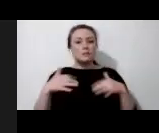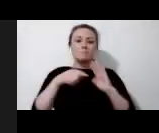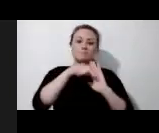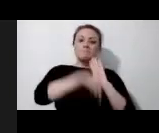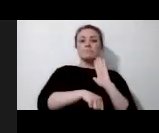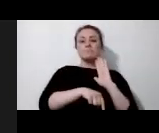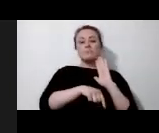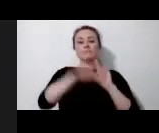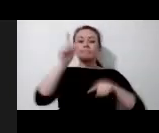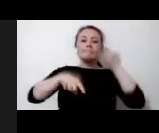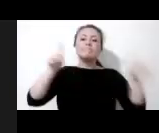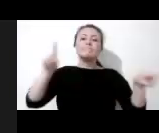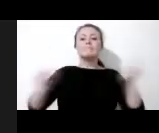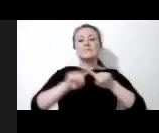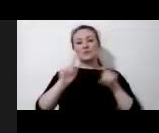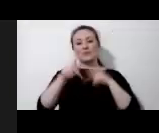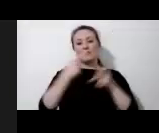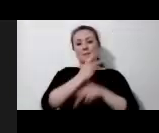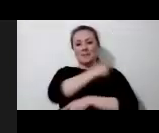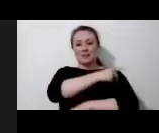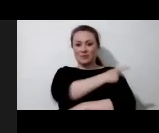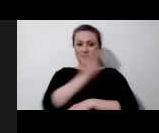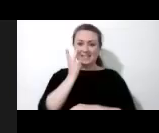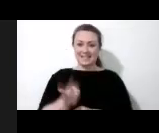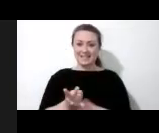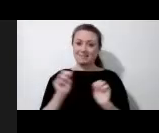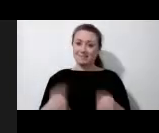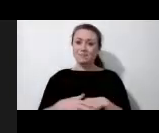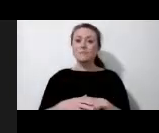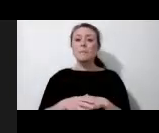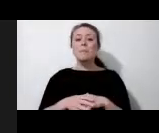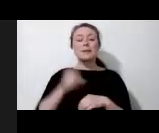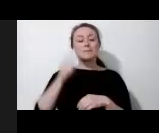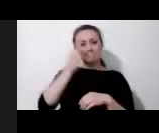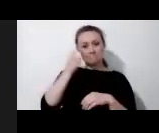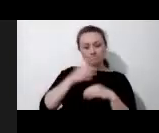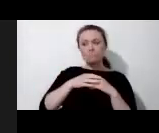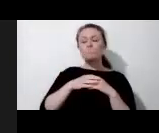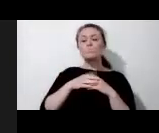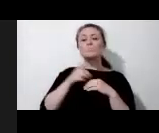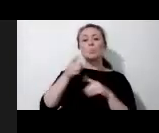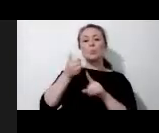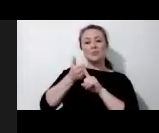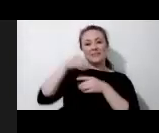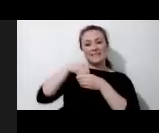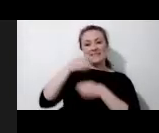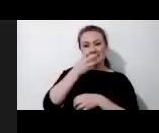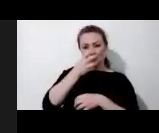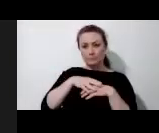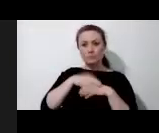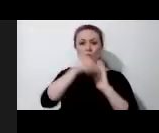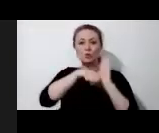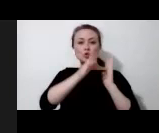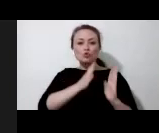can see and learn. Just think that you're in anesthesia, and the surgeon's like, okay, we'd like